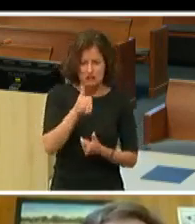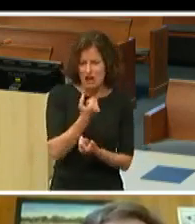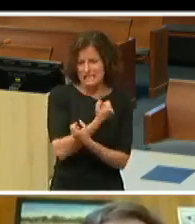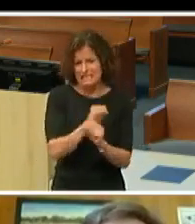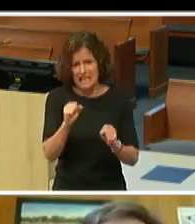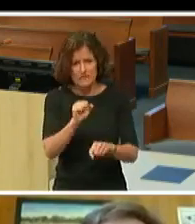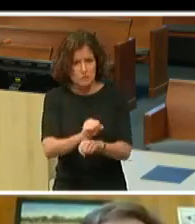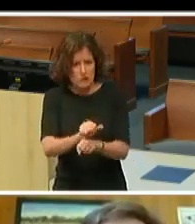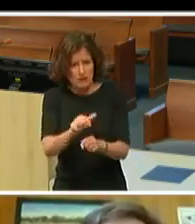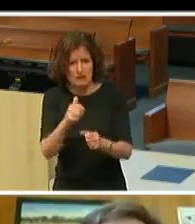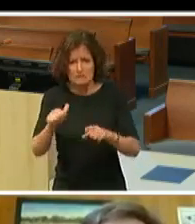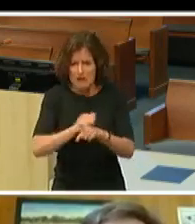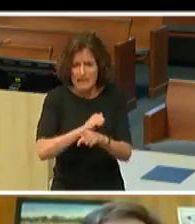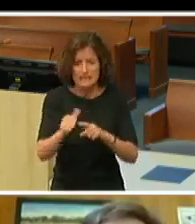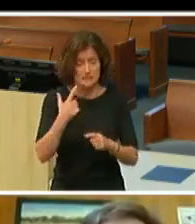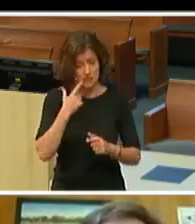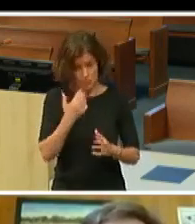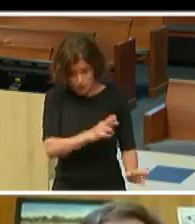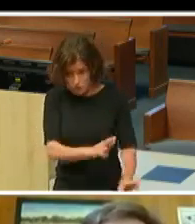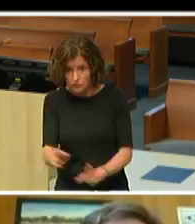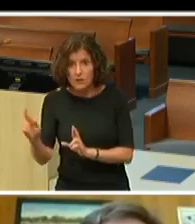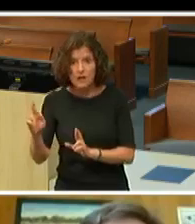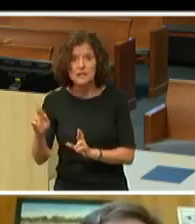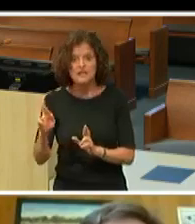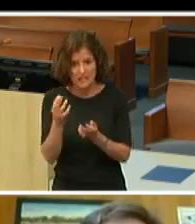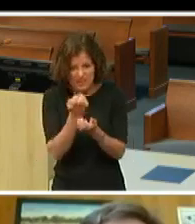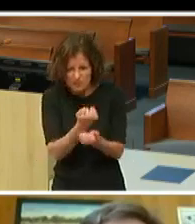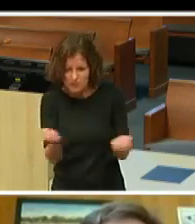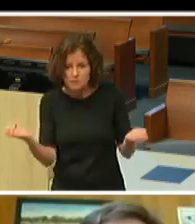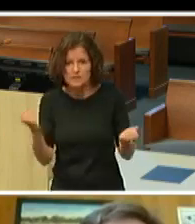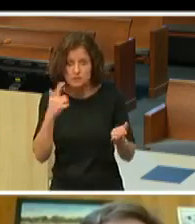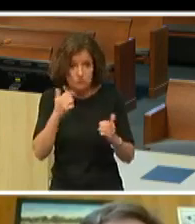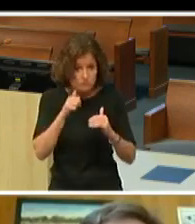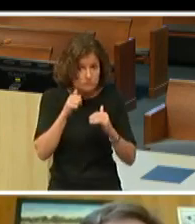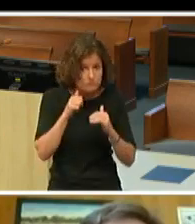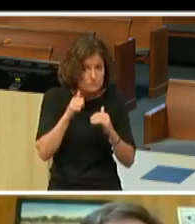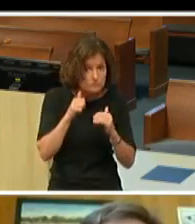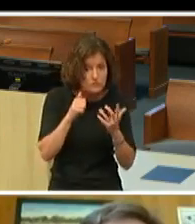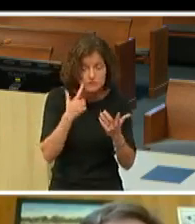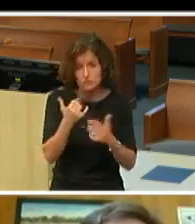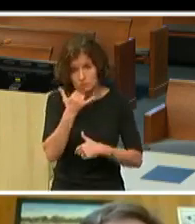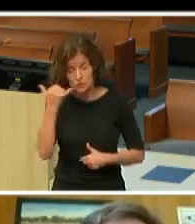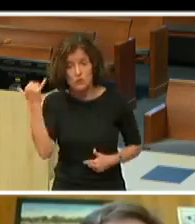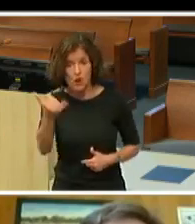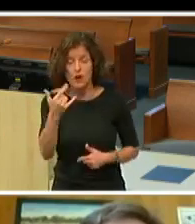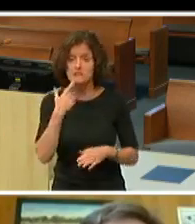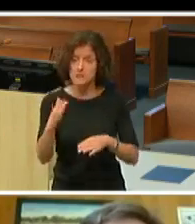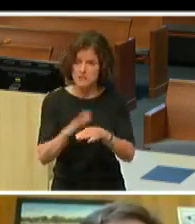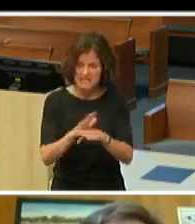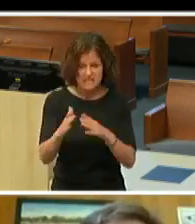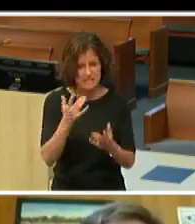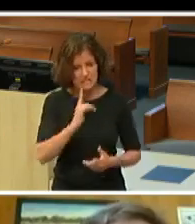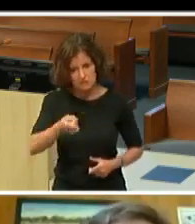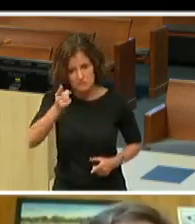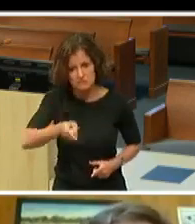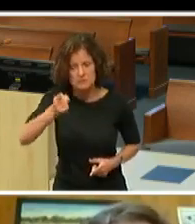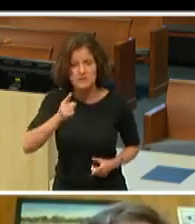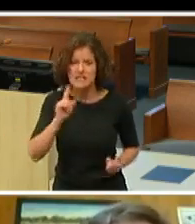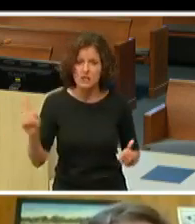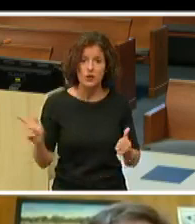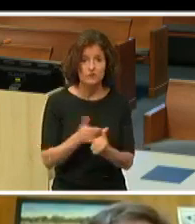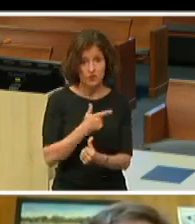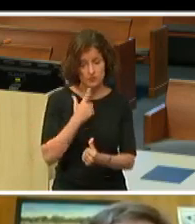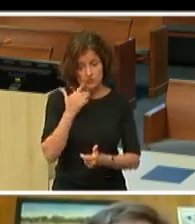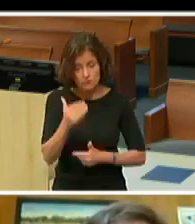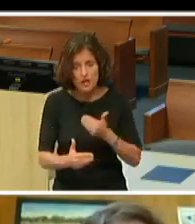practices, are we equipped to send people, or at least make the, a phone call to the businesses as a first step,